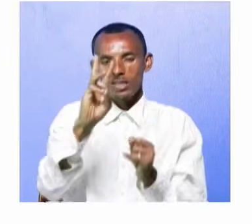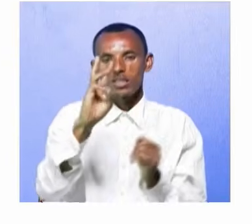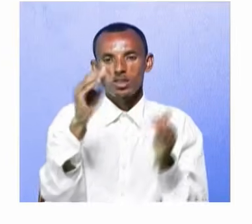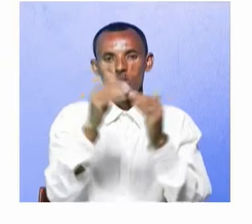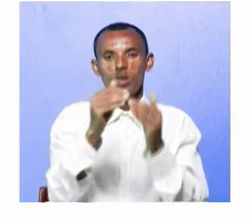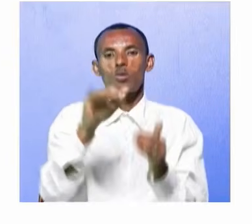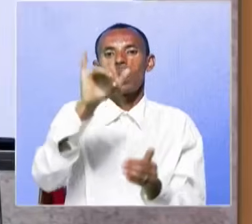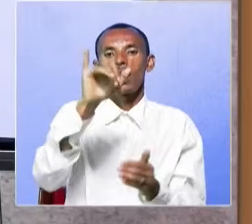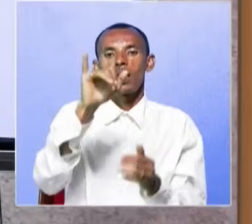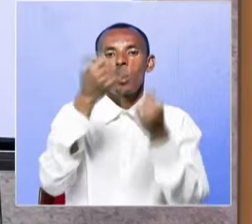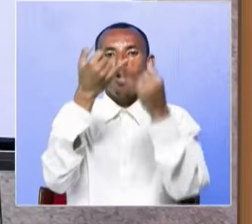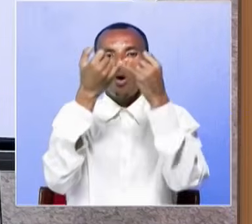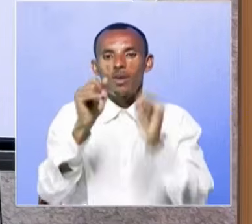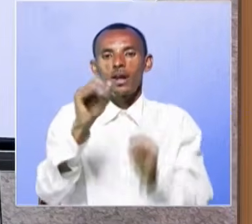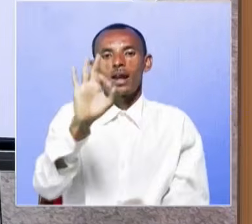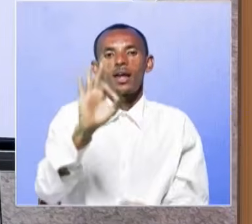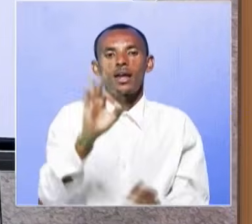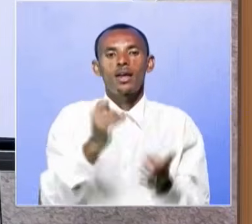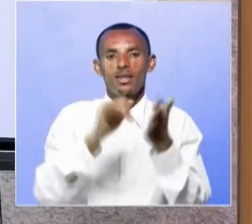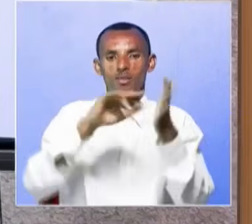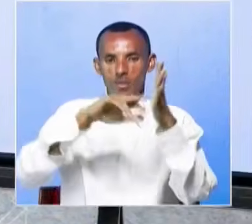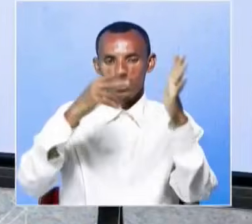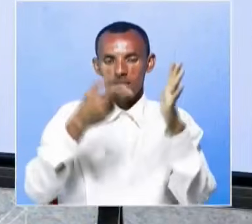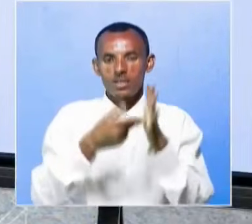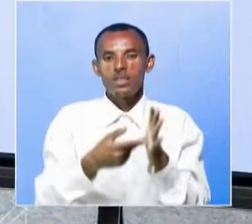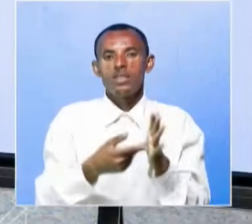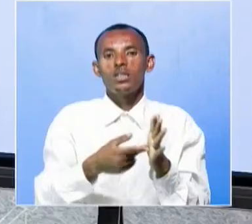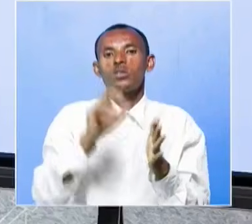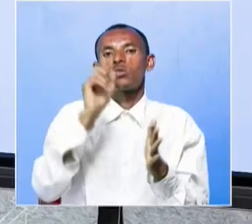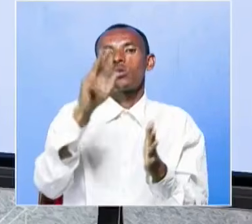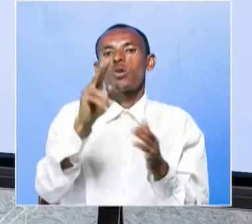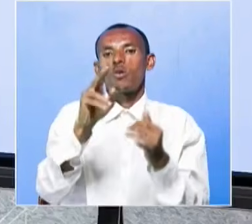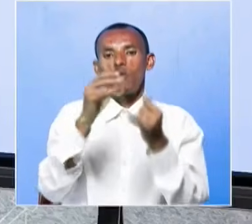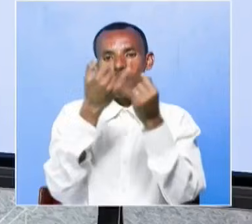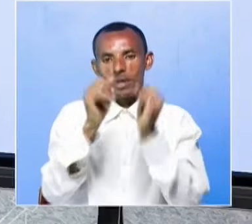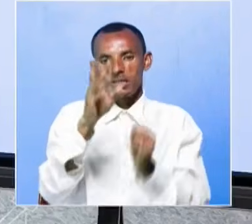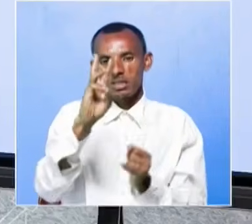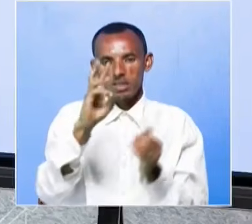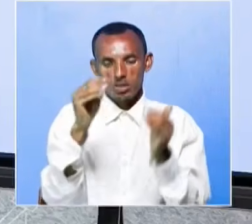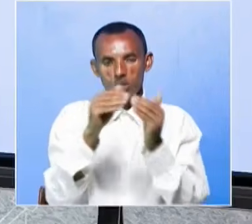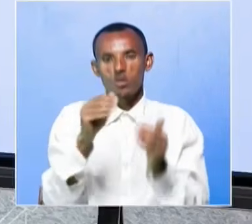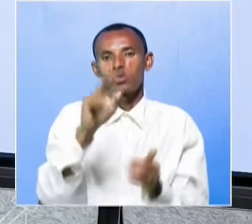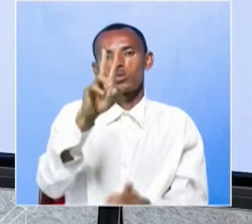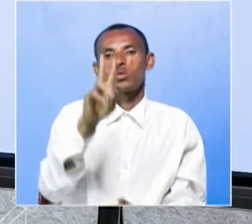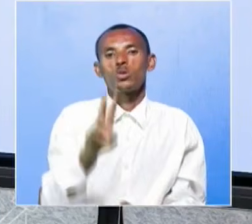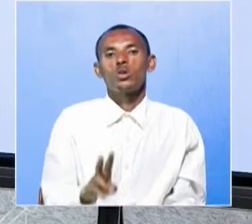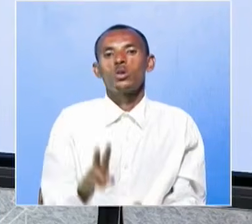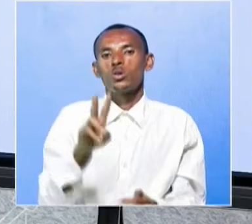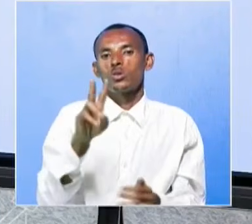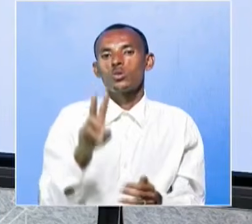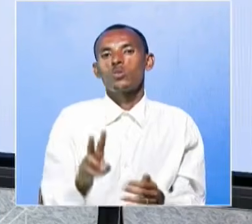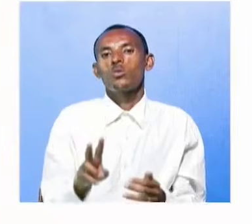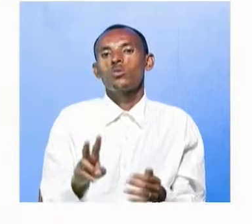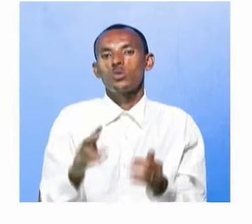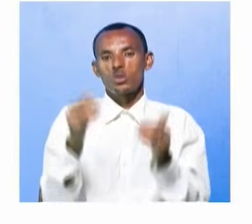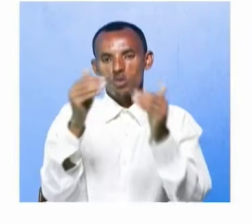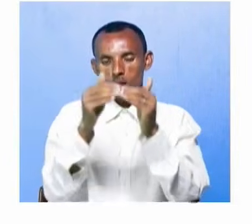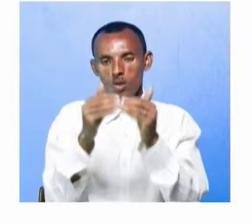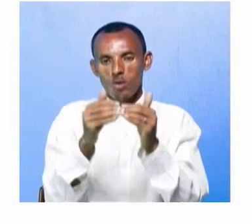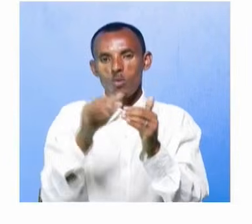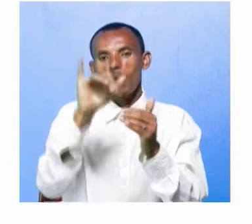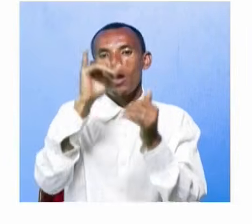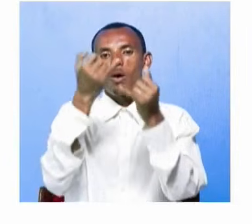9. Since 12 over 6 is 2, you can make it 2. 2 is equals to y over 9 and crisscross